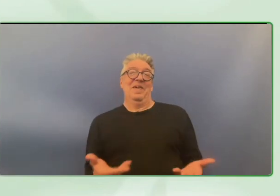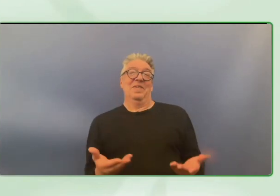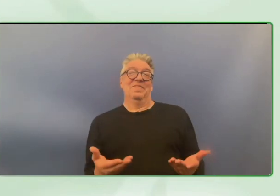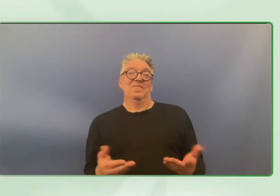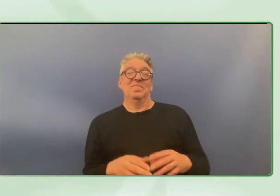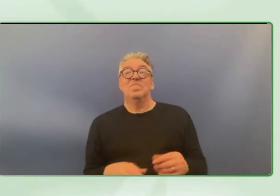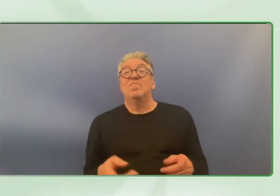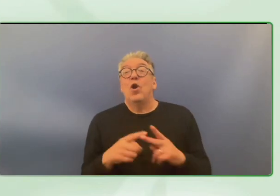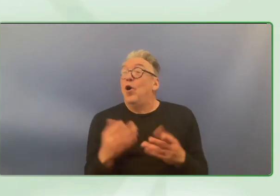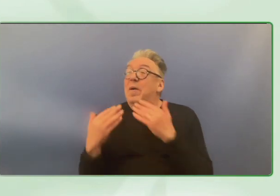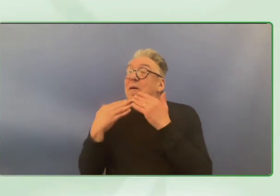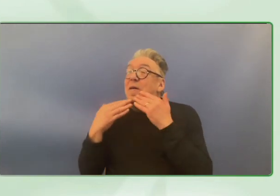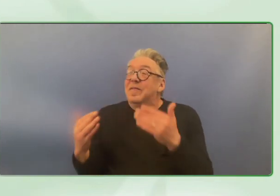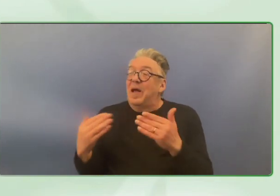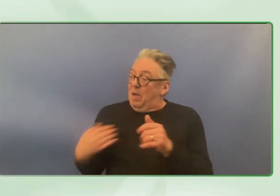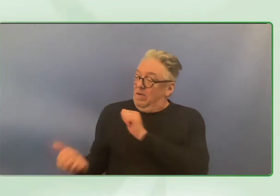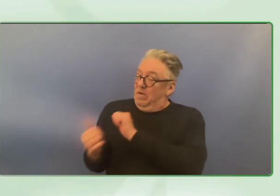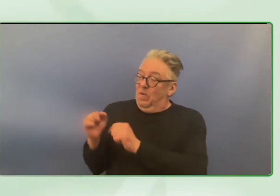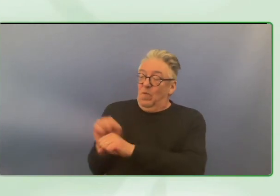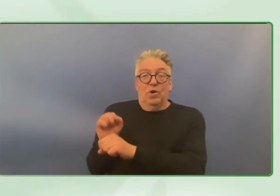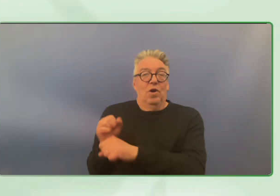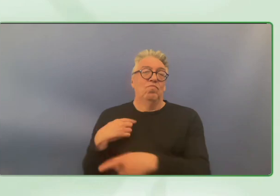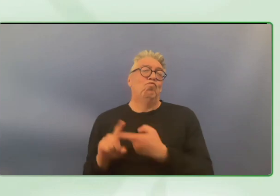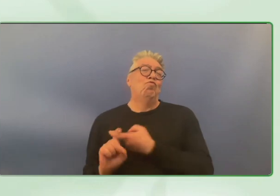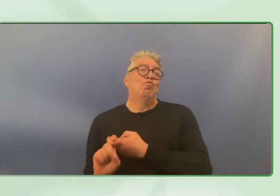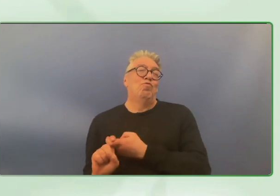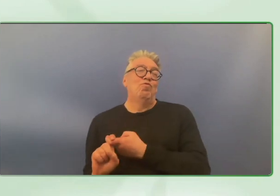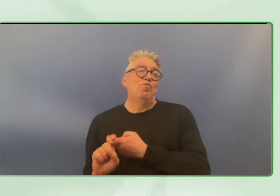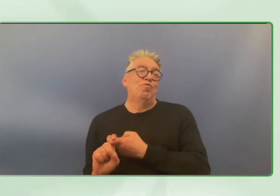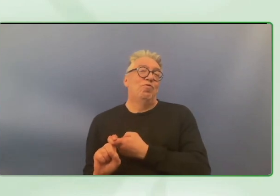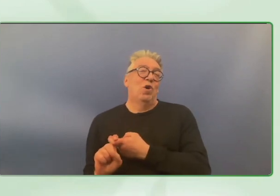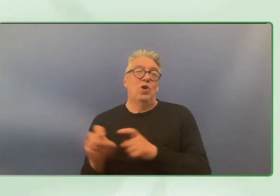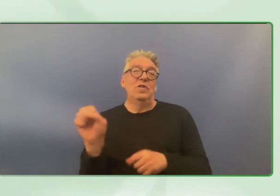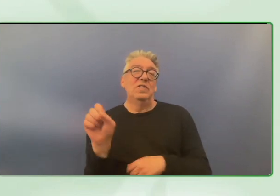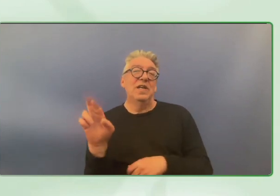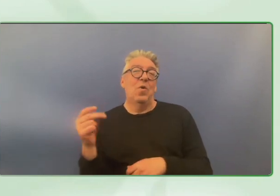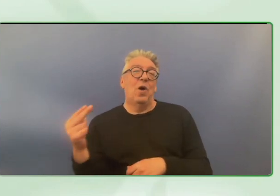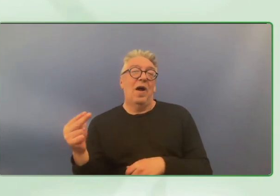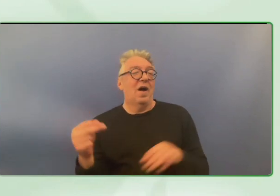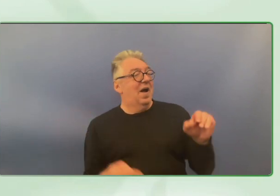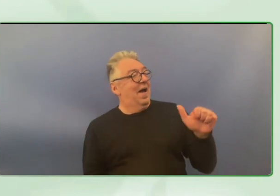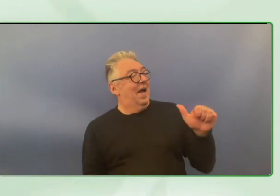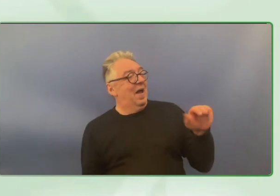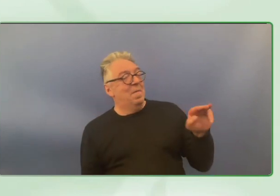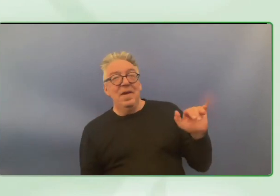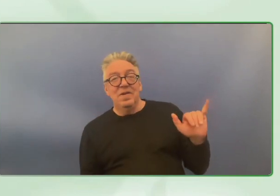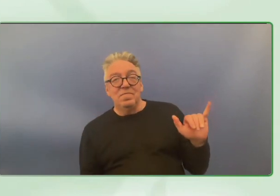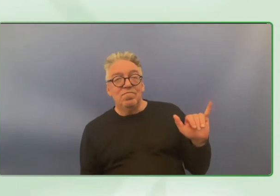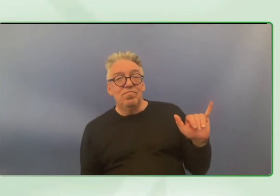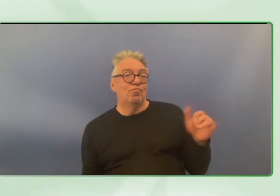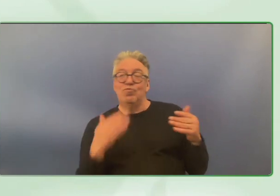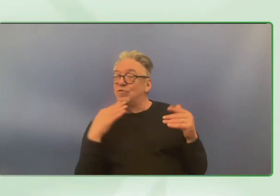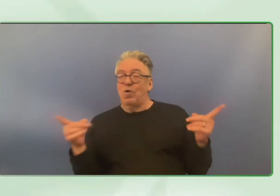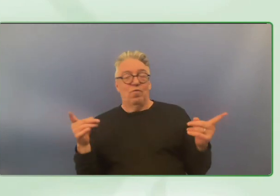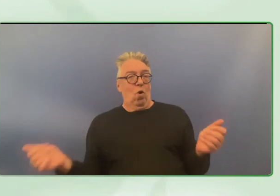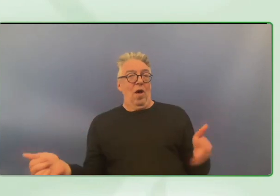my colleagues and close friends, Sarah and Amy, for facilitating